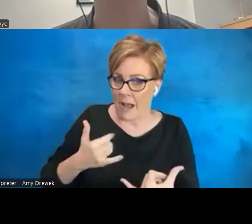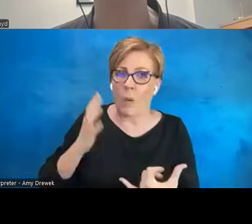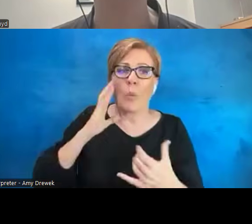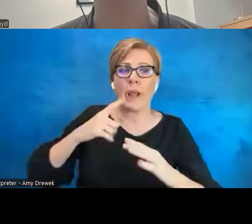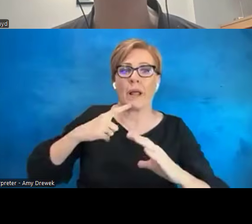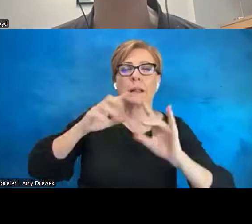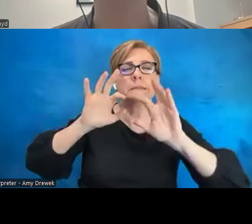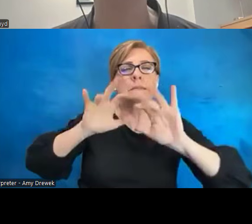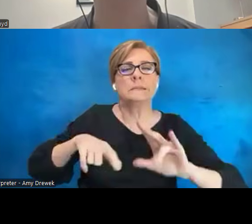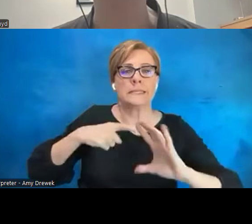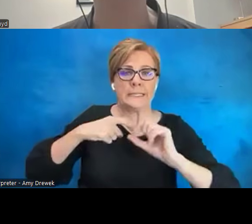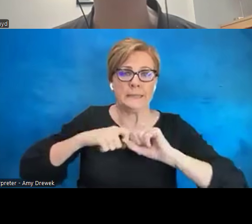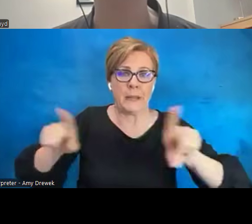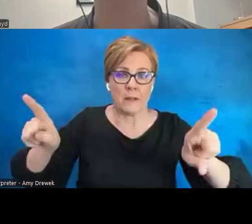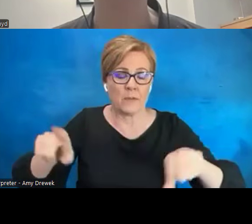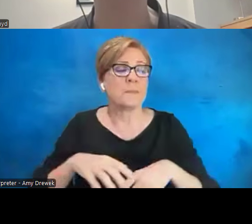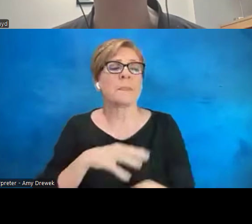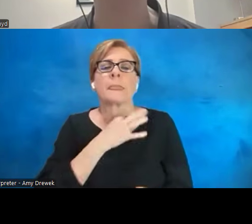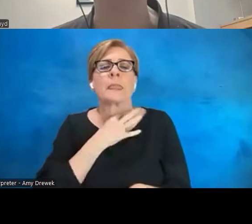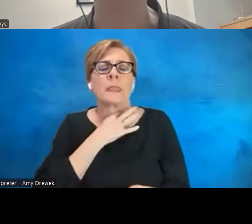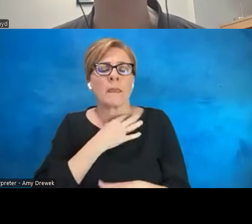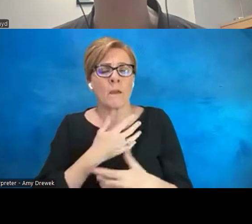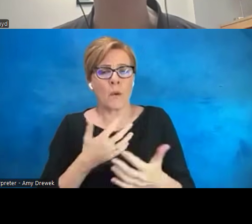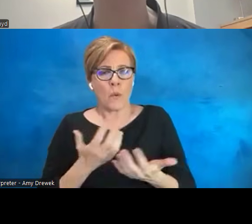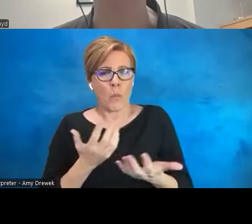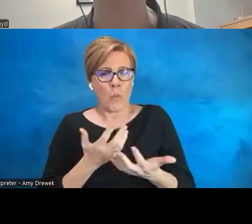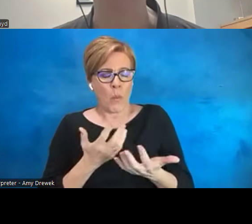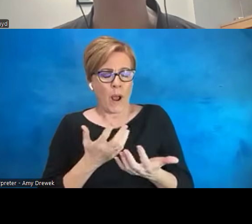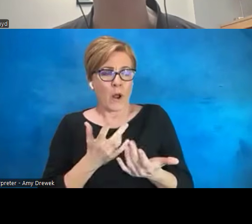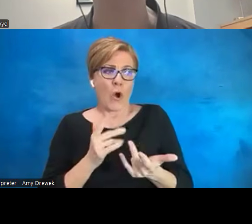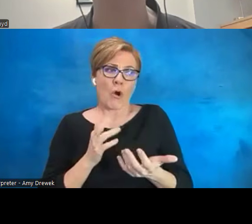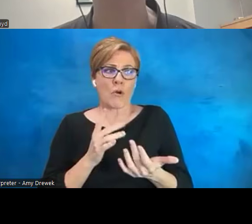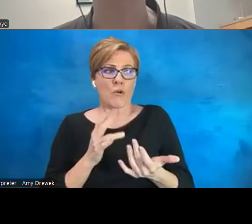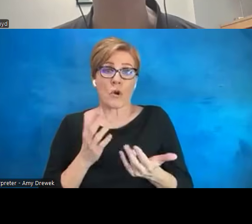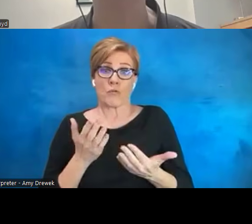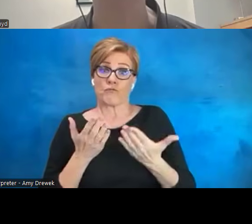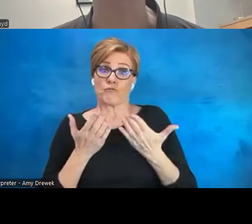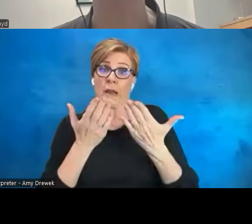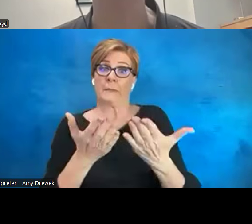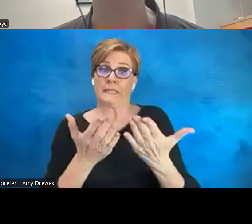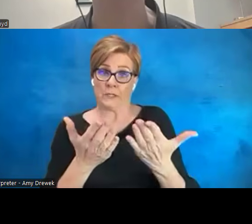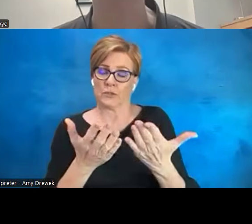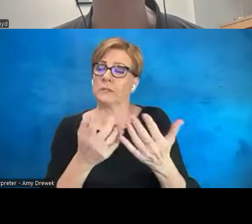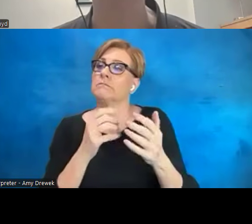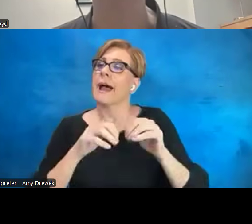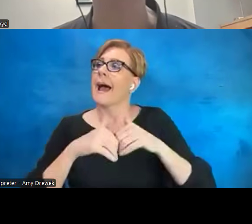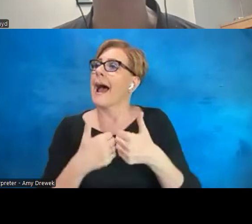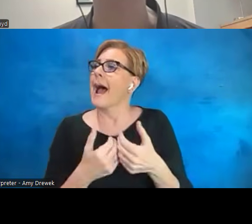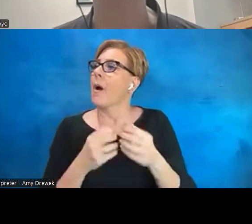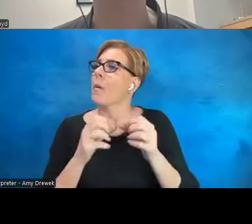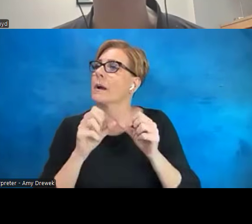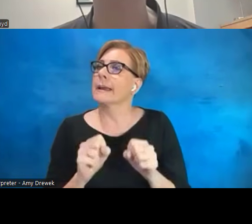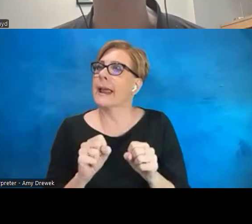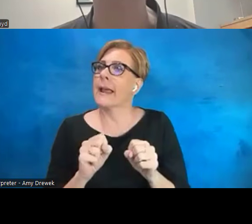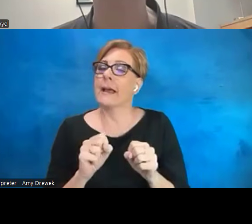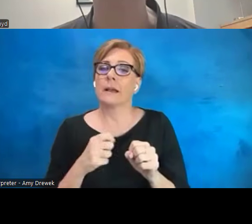ask about recommendations for making relationships with folks at